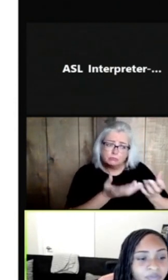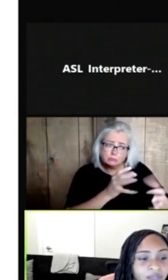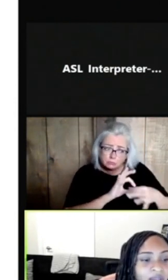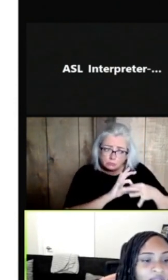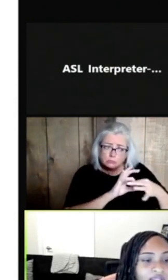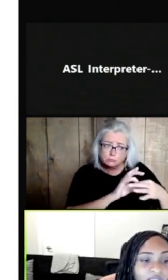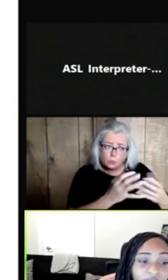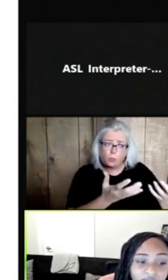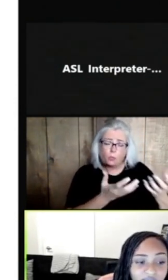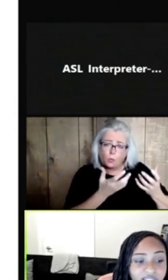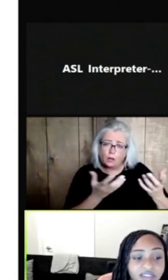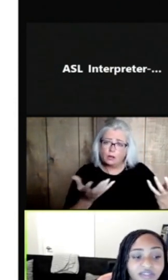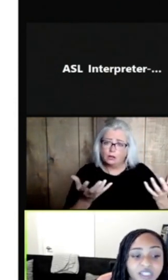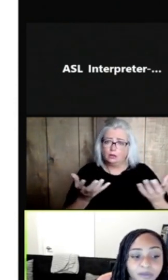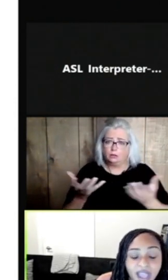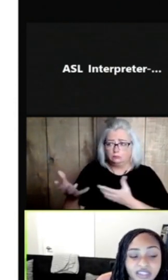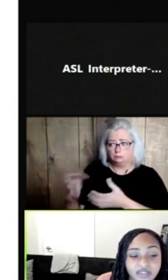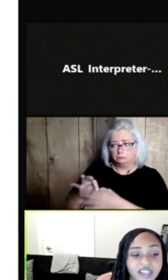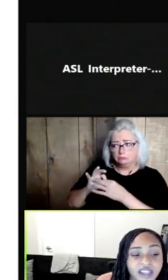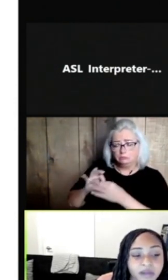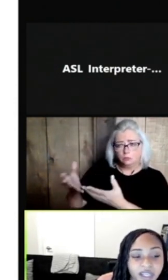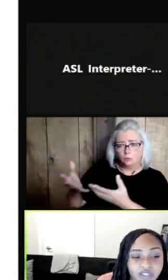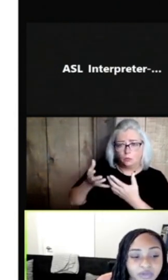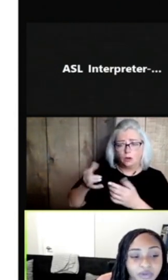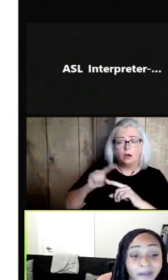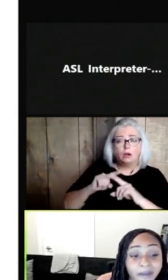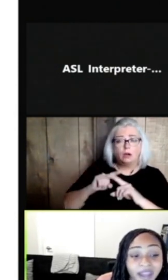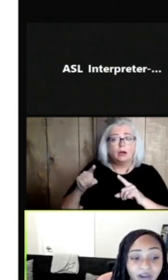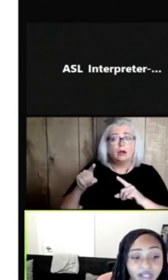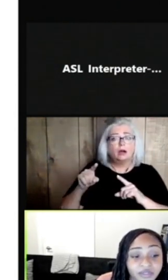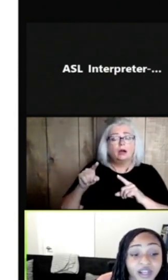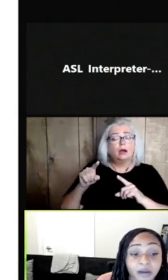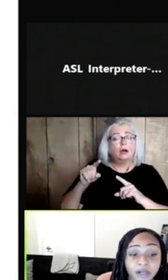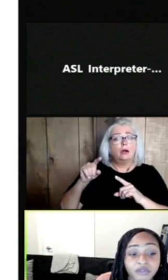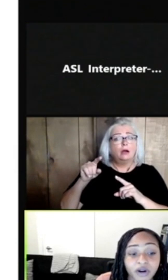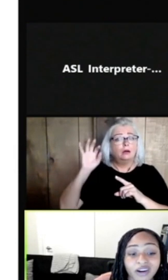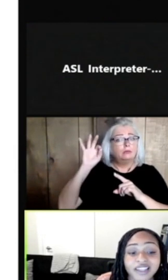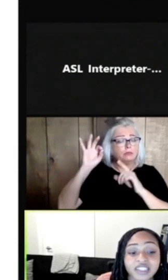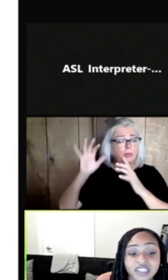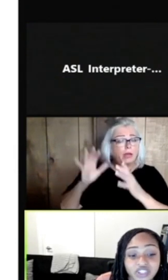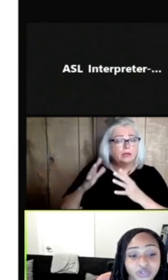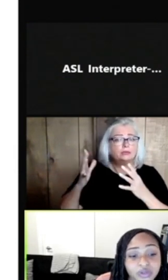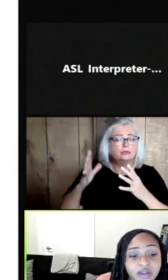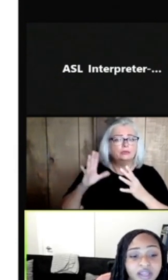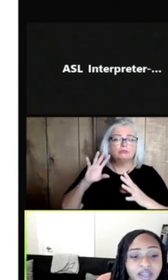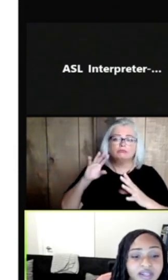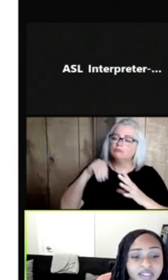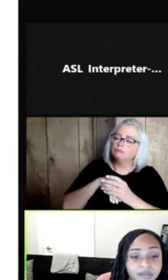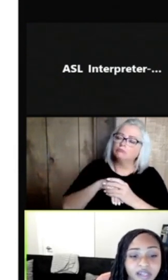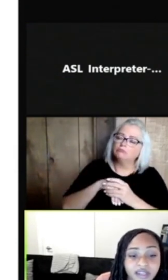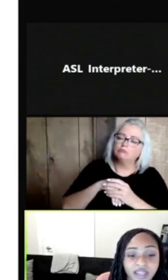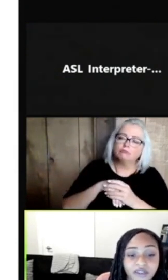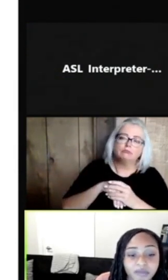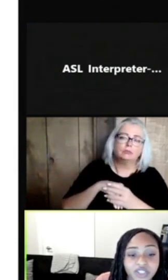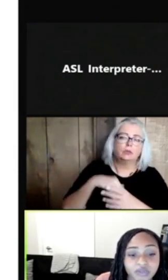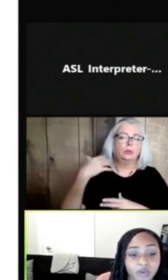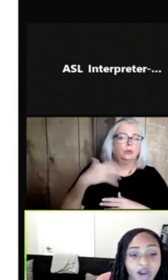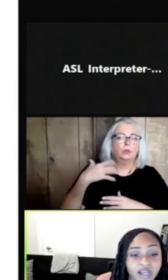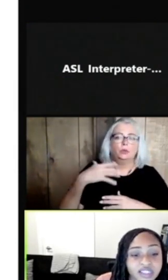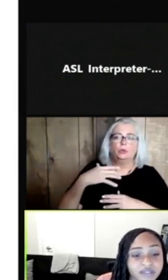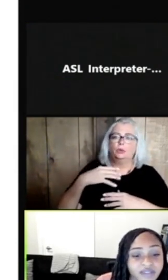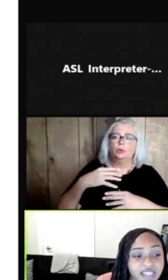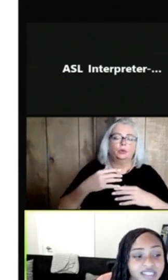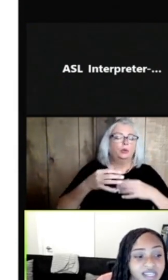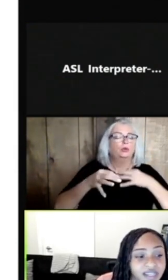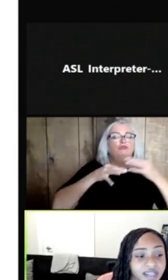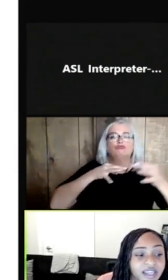out. Nevertheless, these pastors have been integral and imperative, and above all, essential in disseminating the information